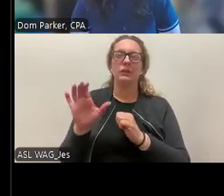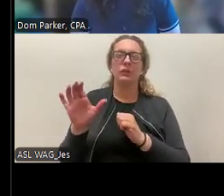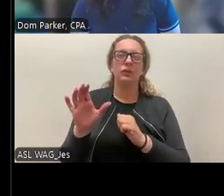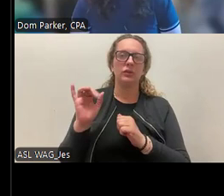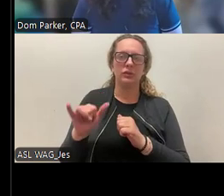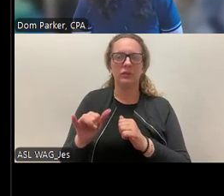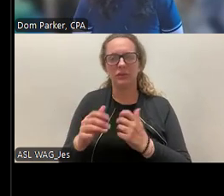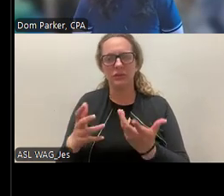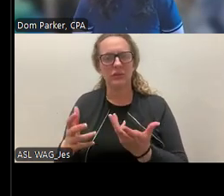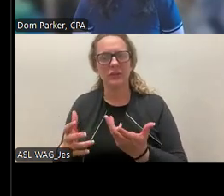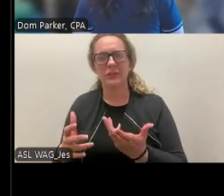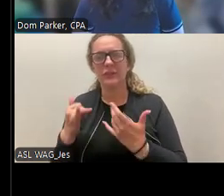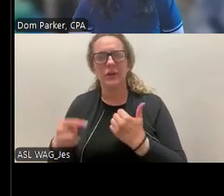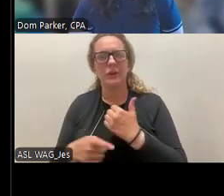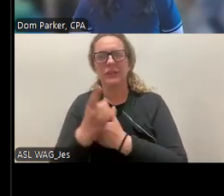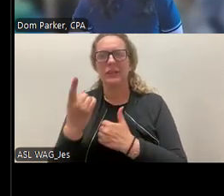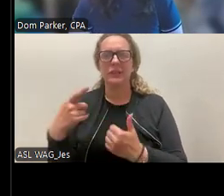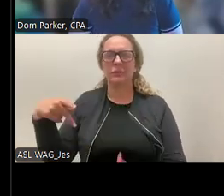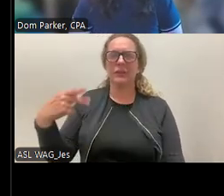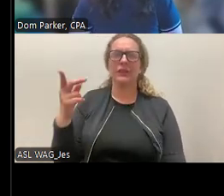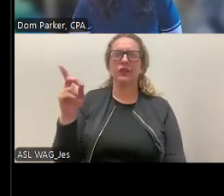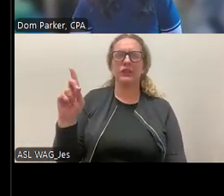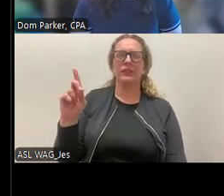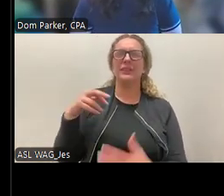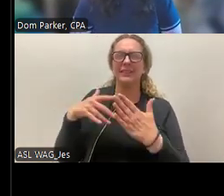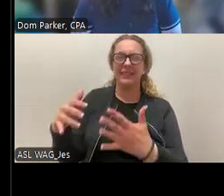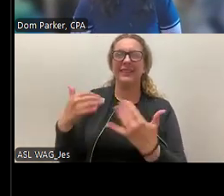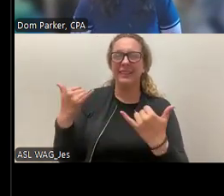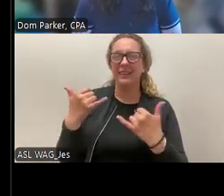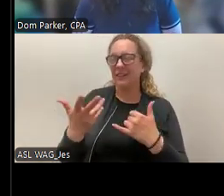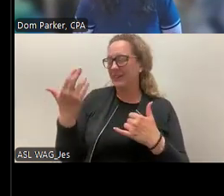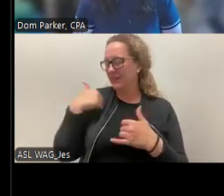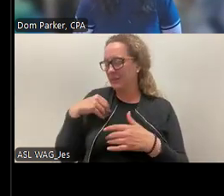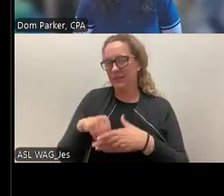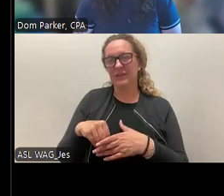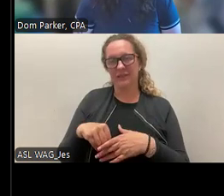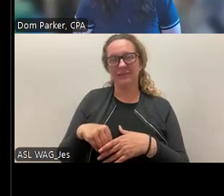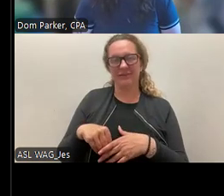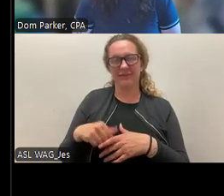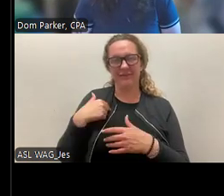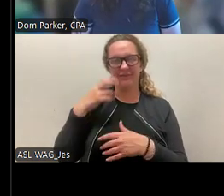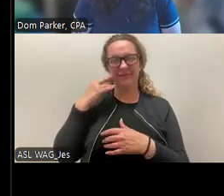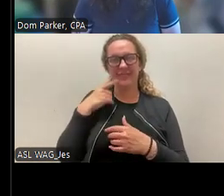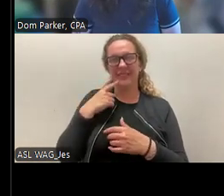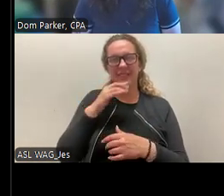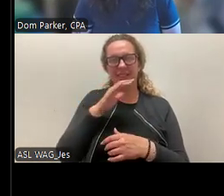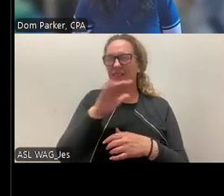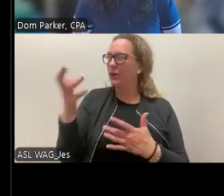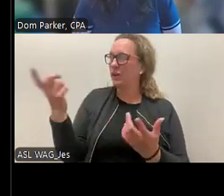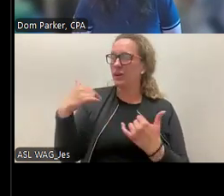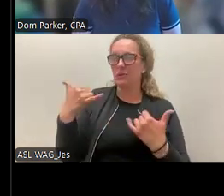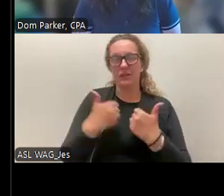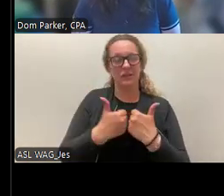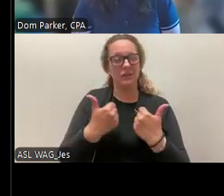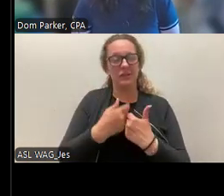studies. I was part of a PhD study a while back when I was in uni, where they just said, do you want to come play this